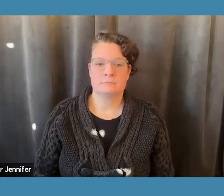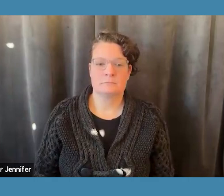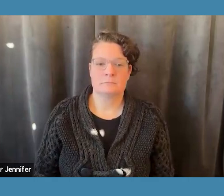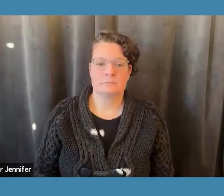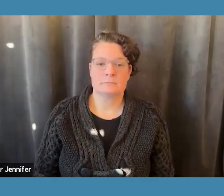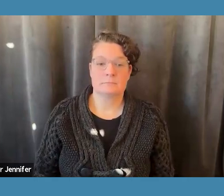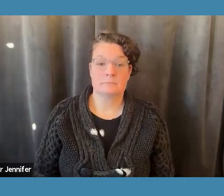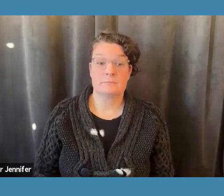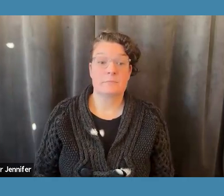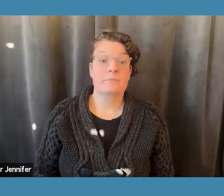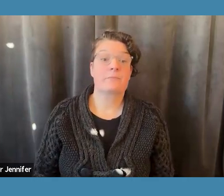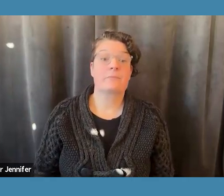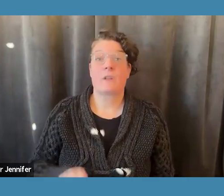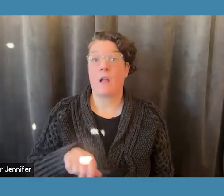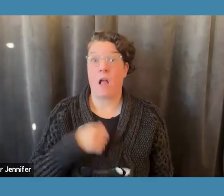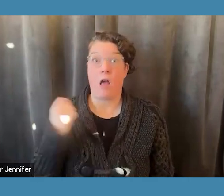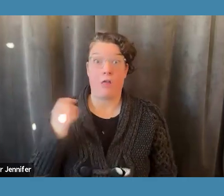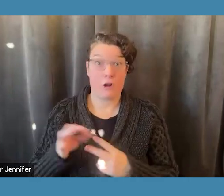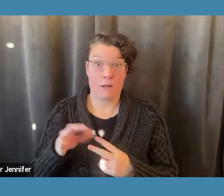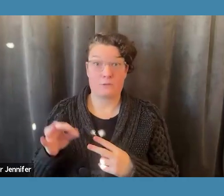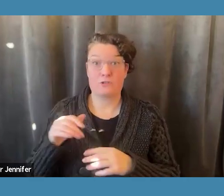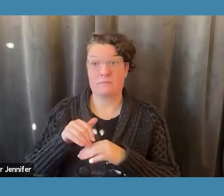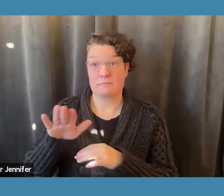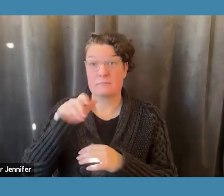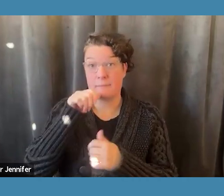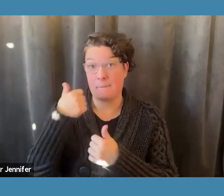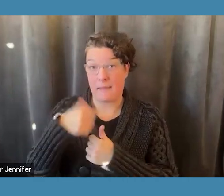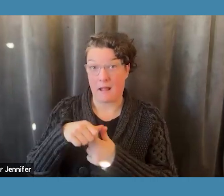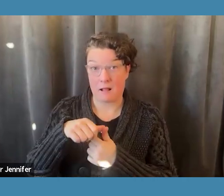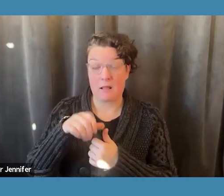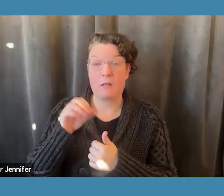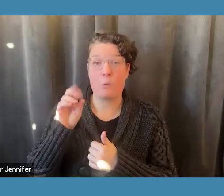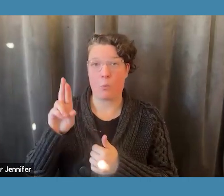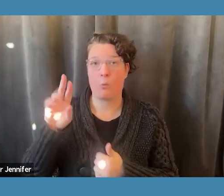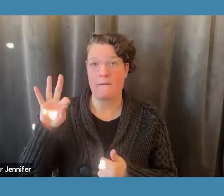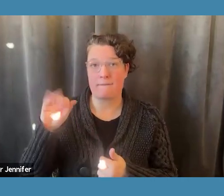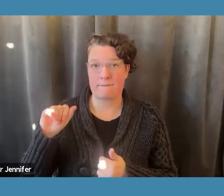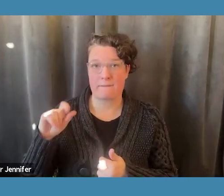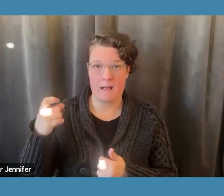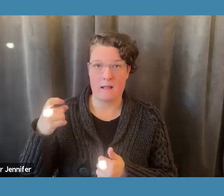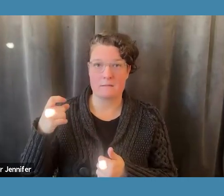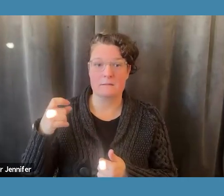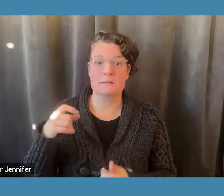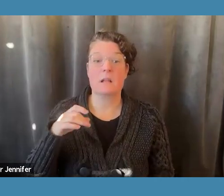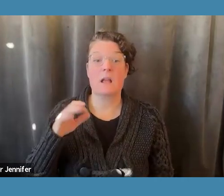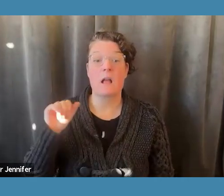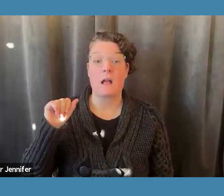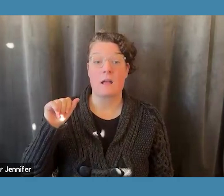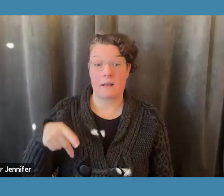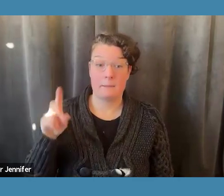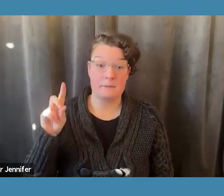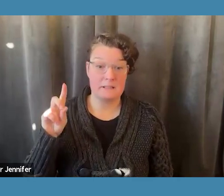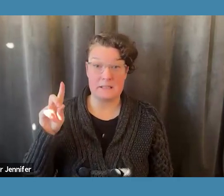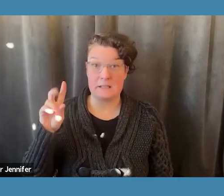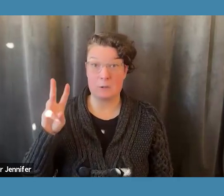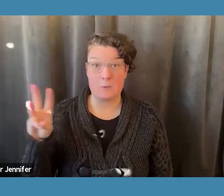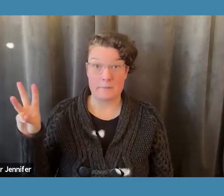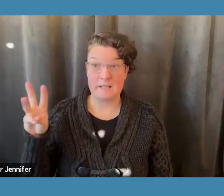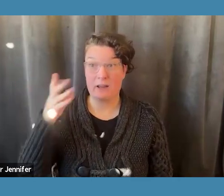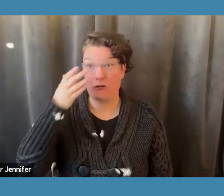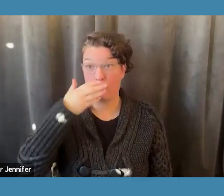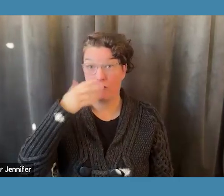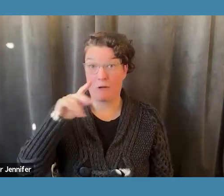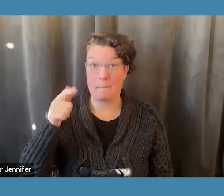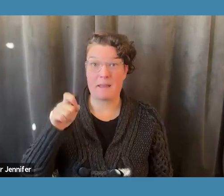So the other option is by mail or fax. There's on APD's website, on their front page, there's a printable